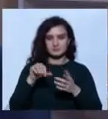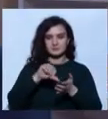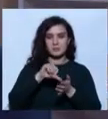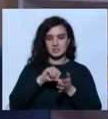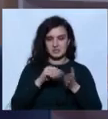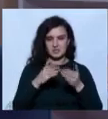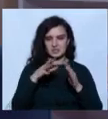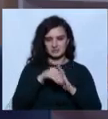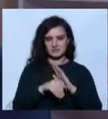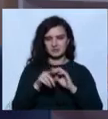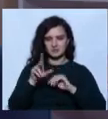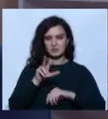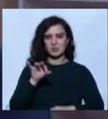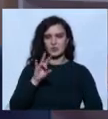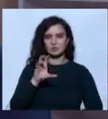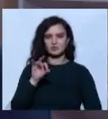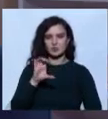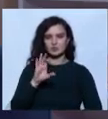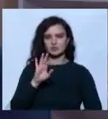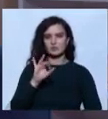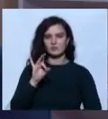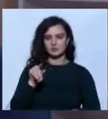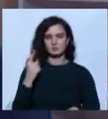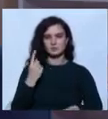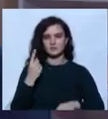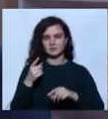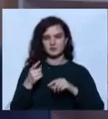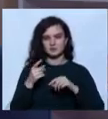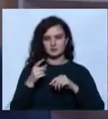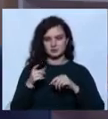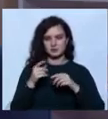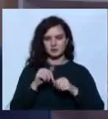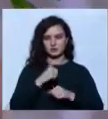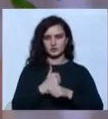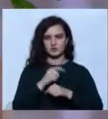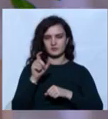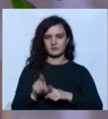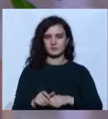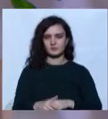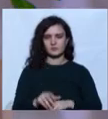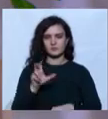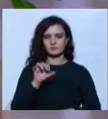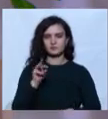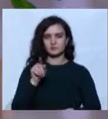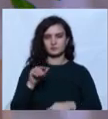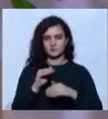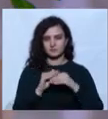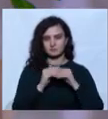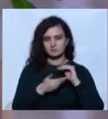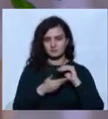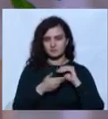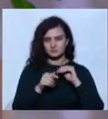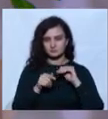is Long John Silver, the one-legged chef. Jim, hiding in a